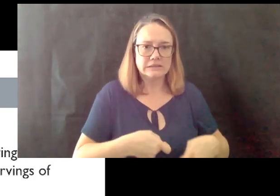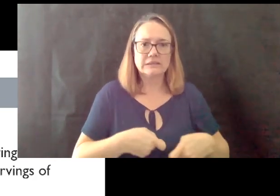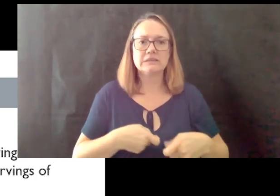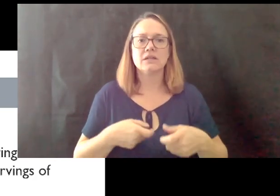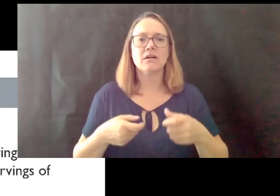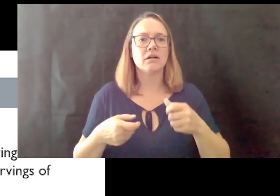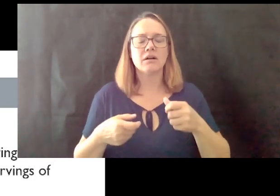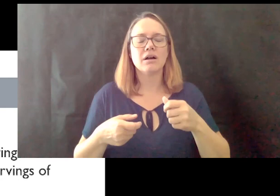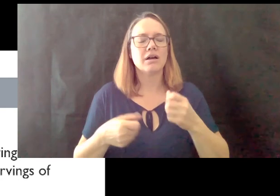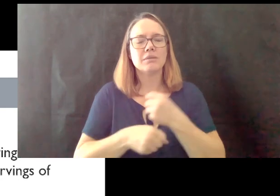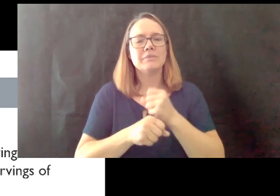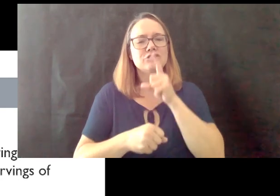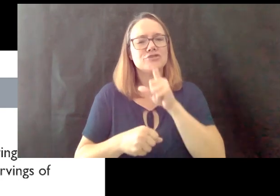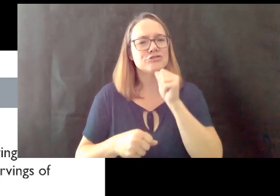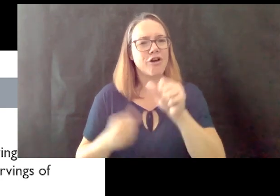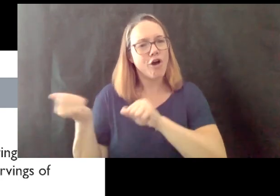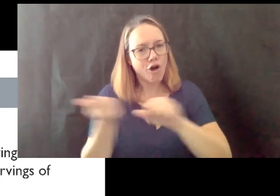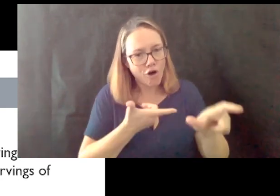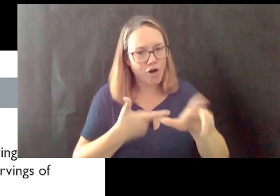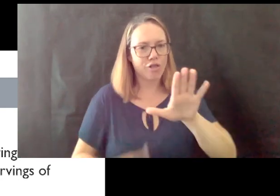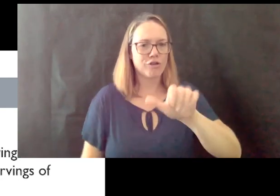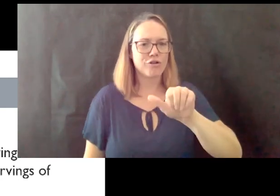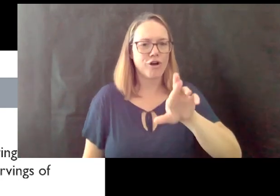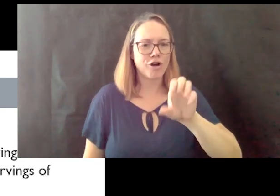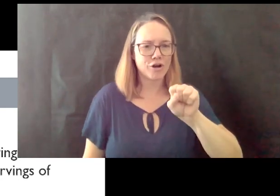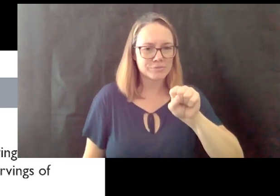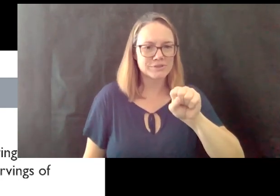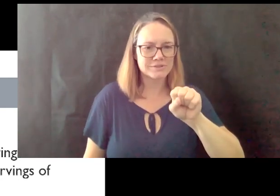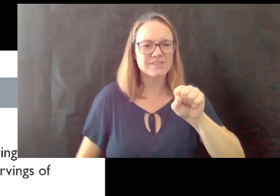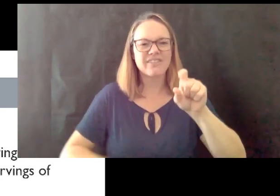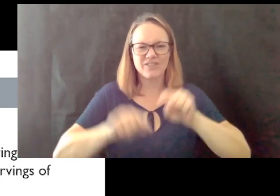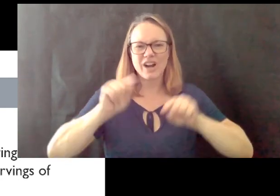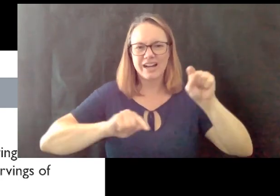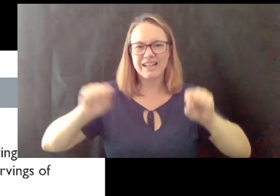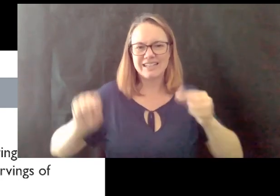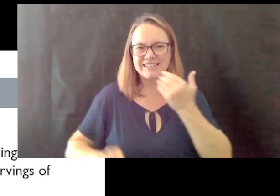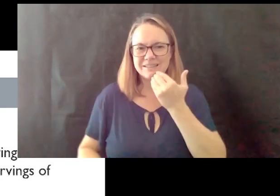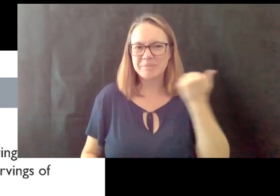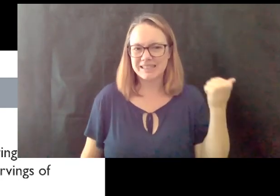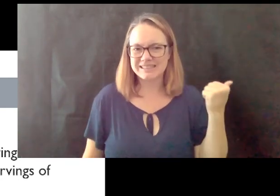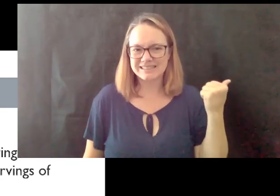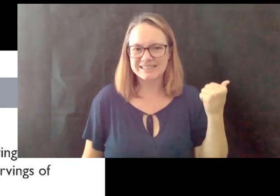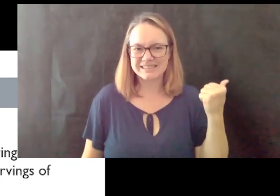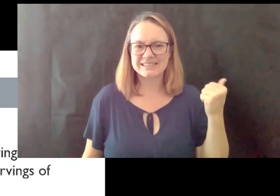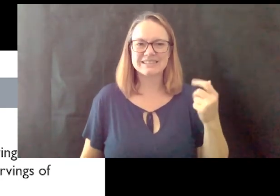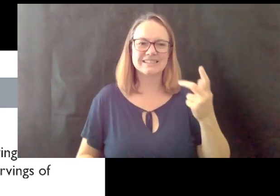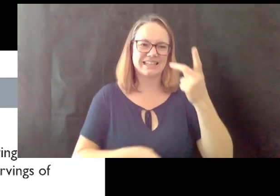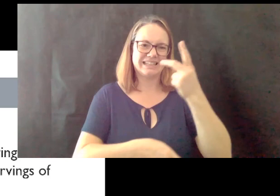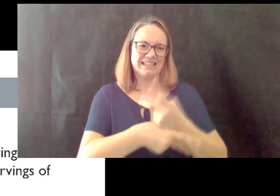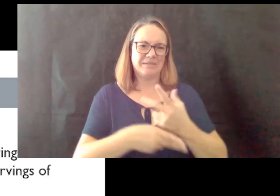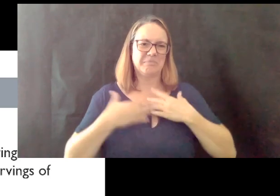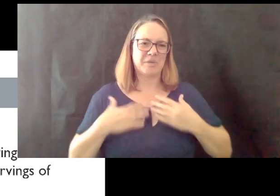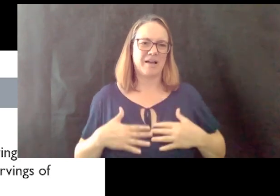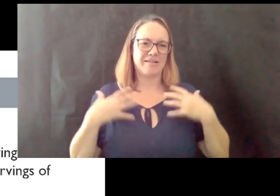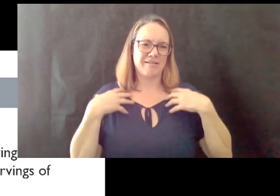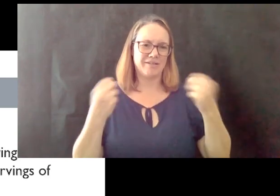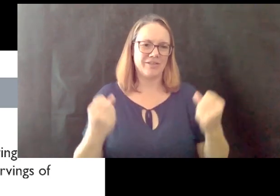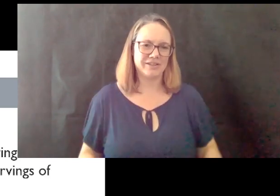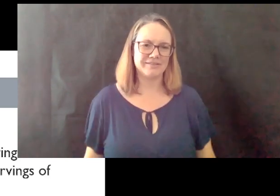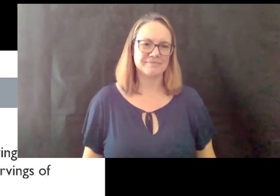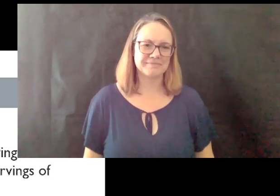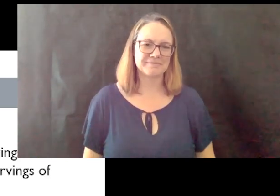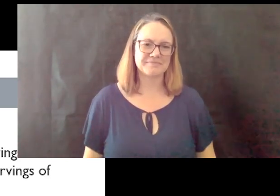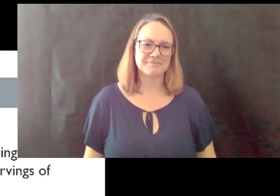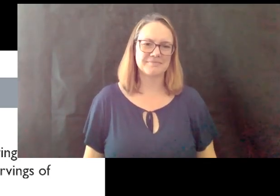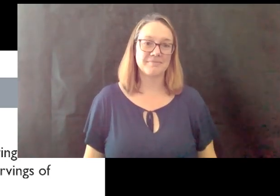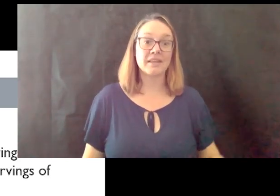We just want to make sure that your meal is not all carbohydrates. We got to get some variety. Make sure we're feeding our bodies